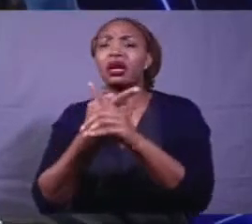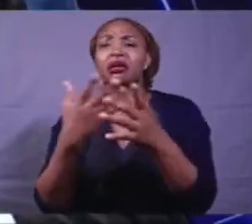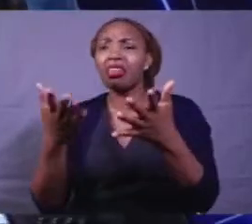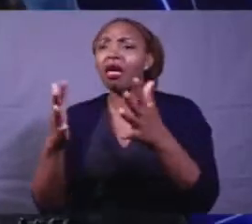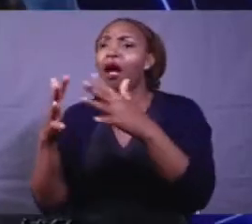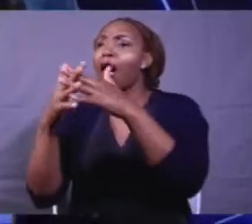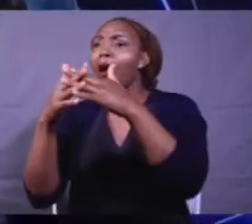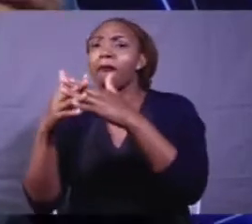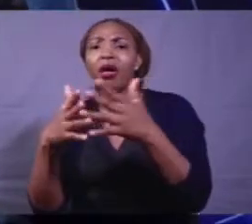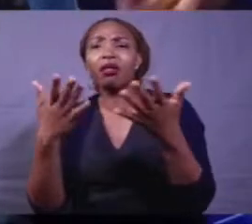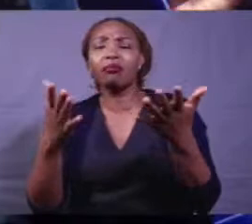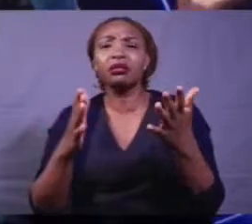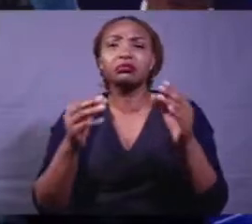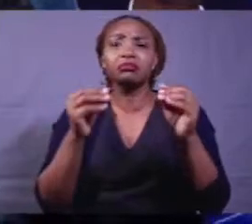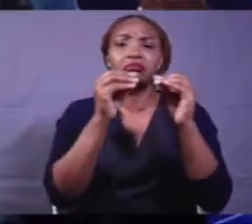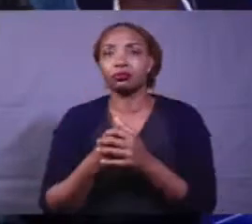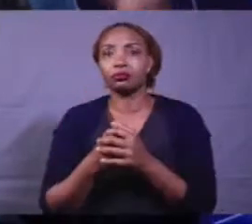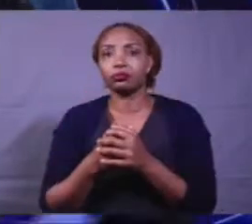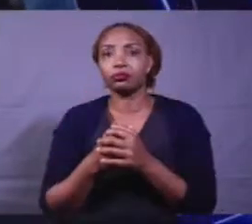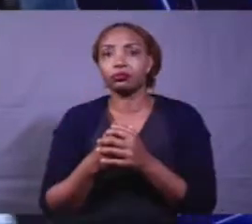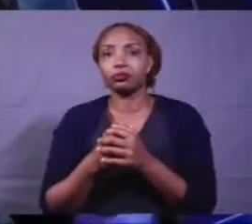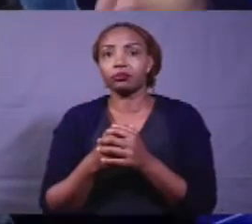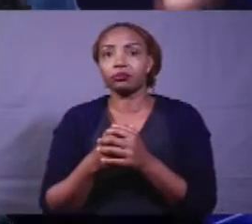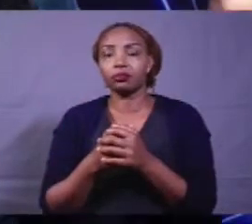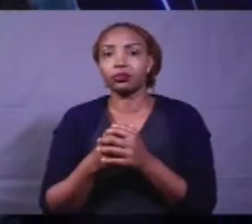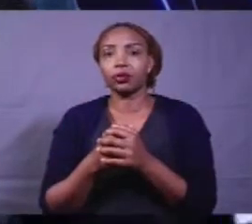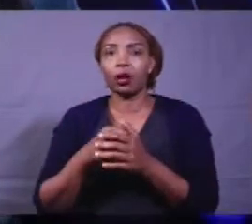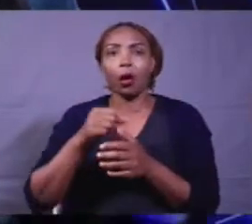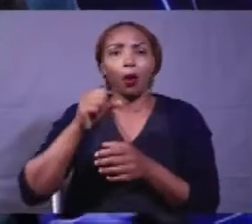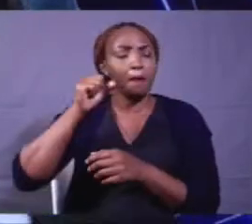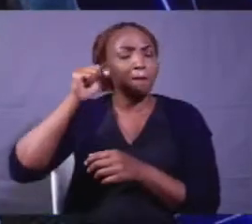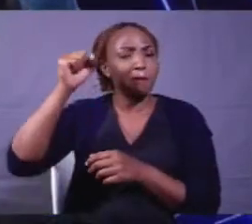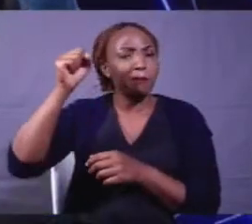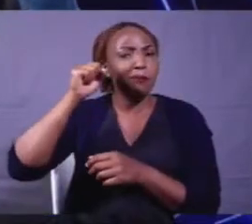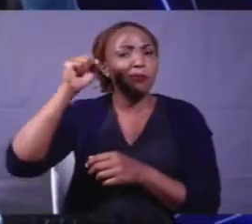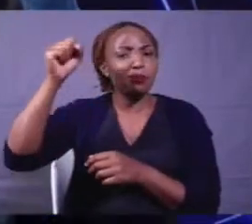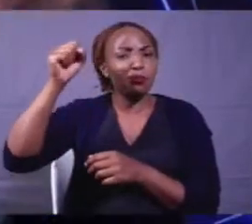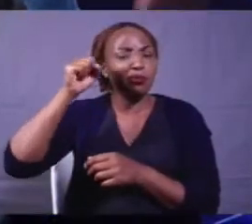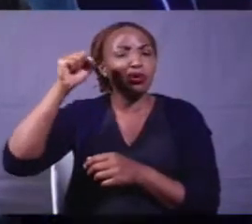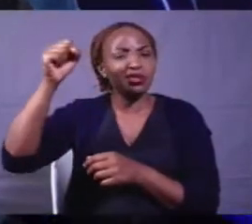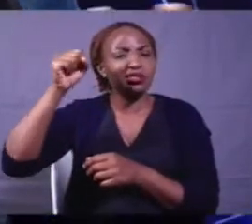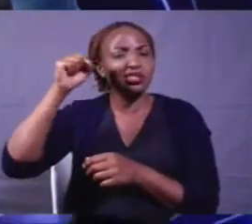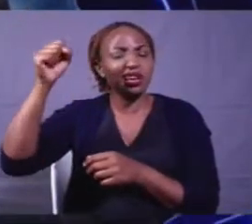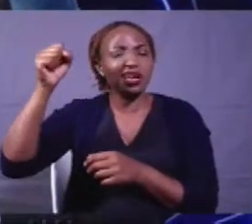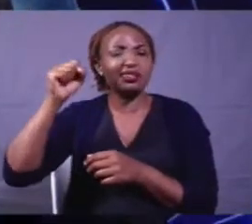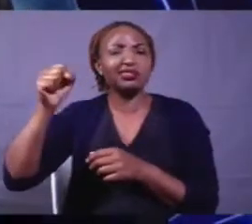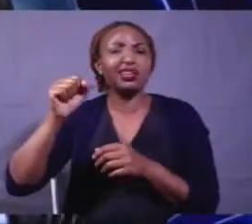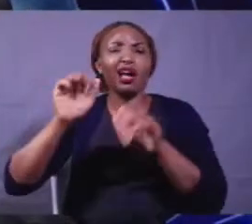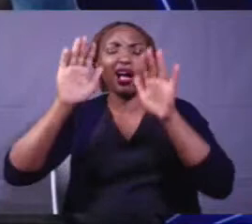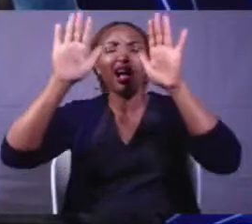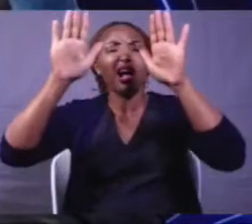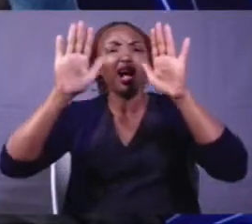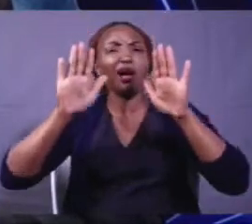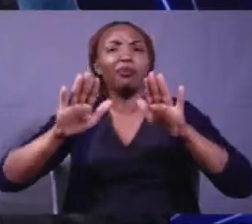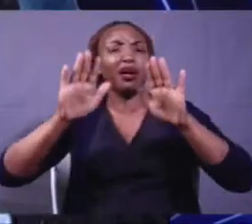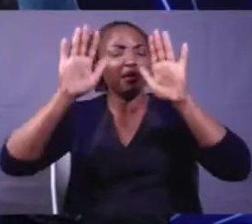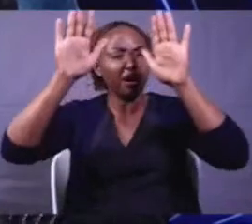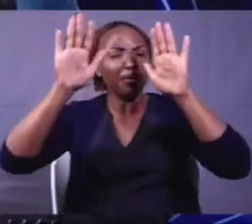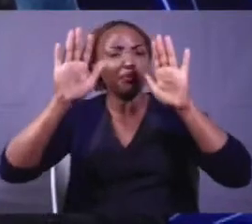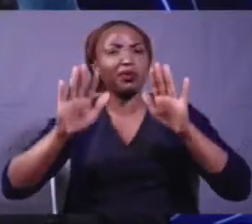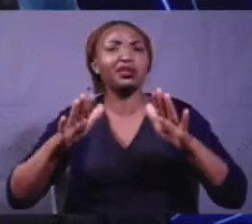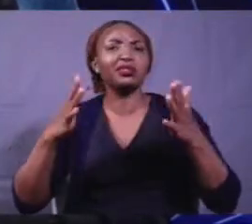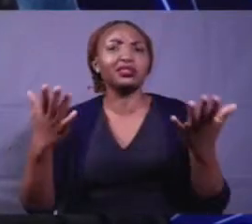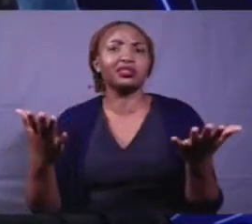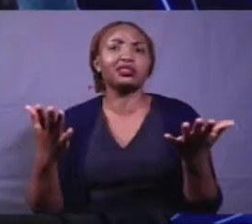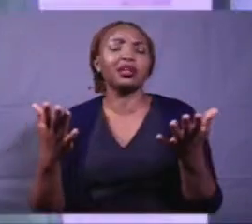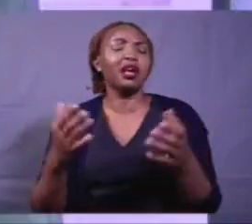media. So for the politicians, they have to really still brainstorm the nation and campaign, do the rallies, door-to-door campaigns. I think that's what works,